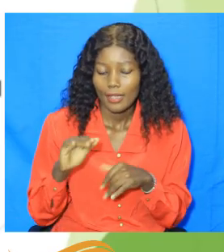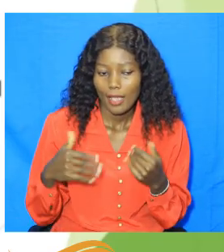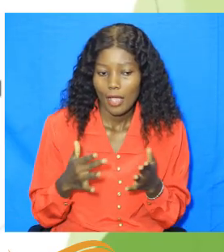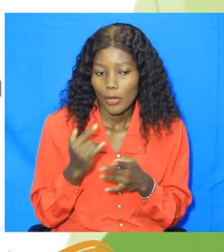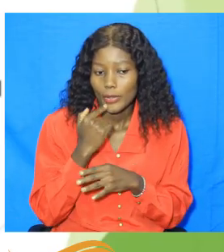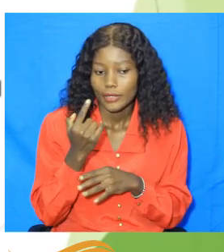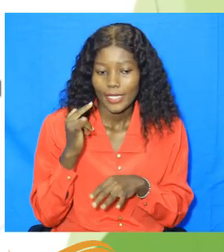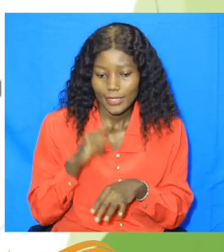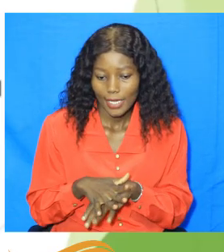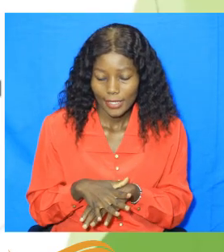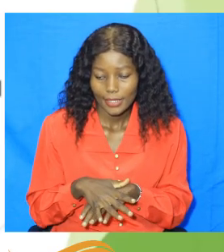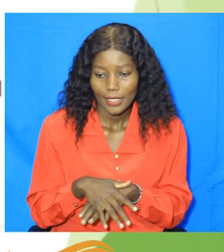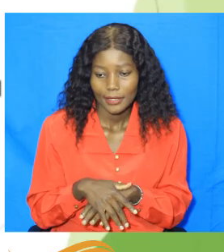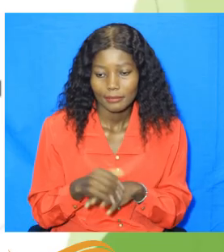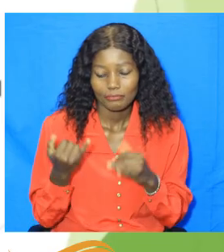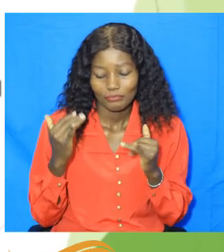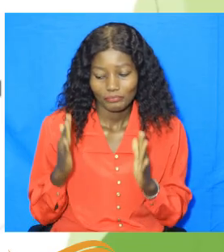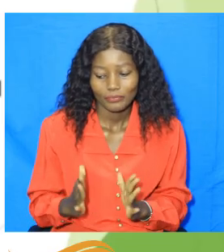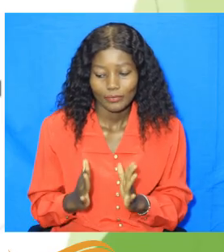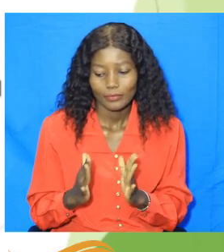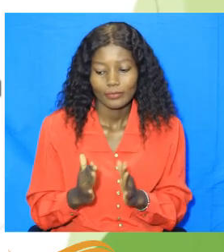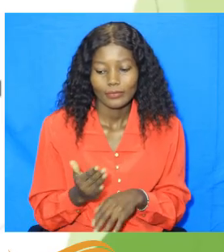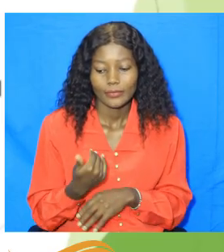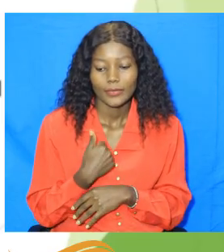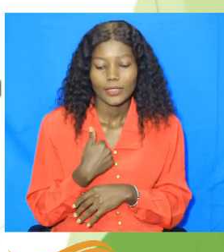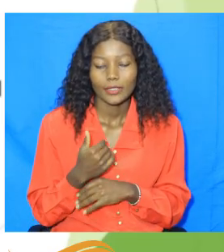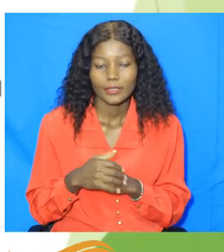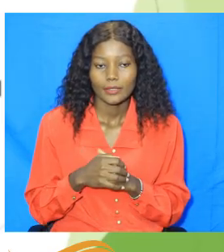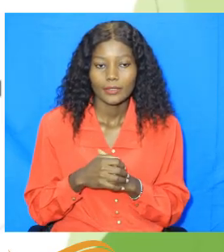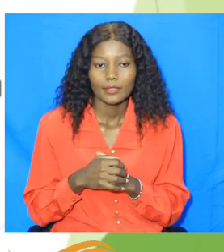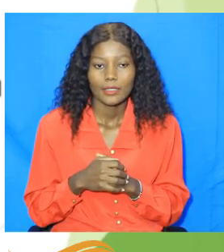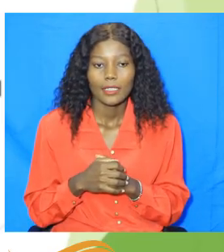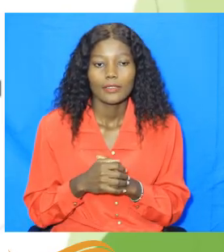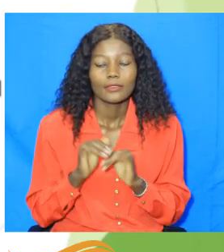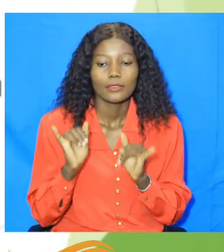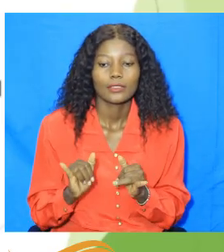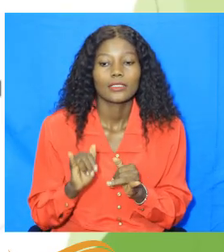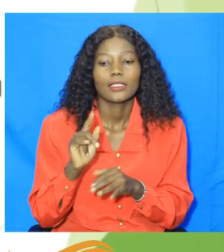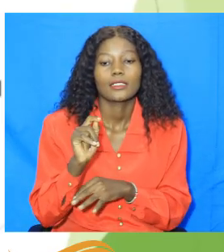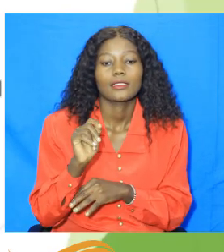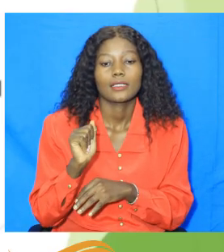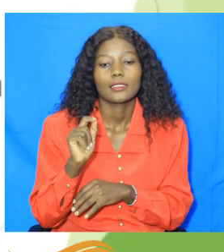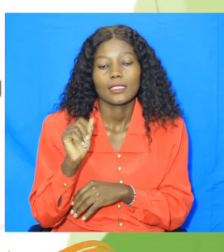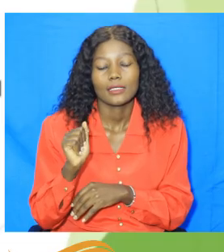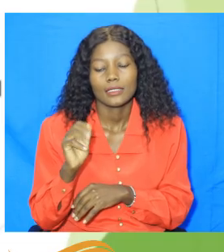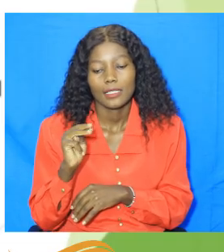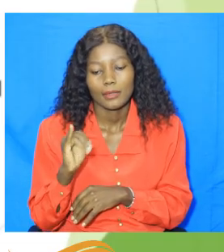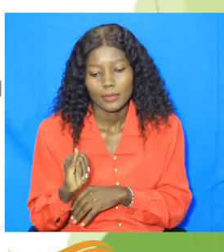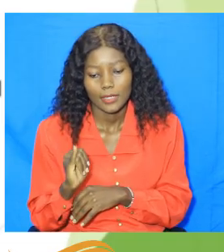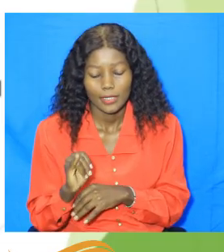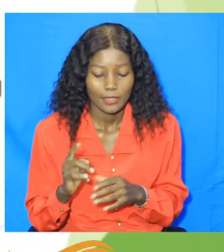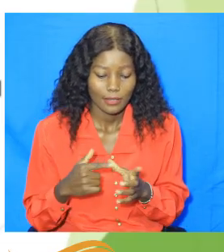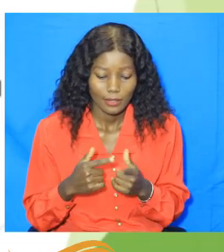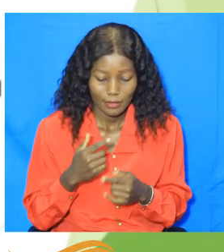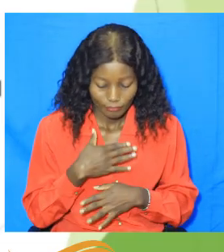earlier, the athlete has to step into the tatami, bow, announce